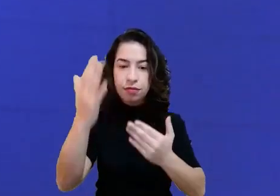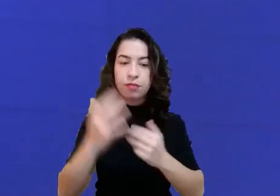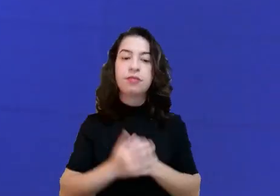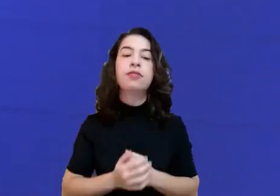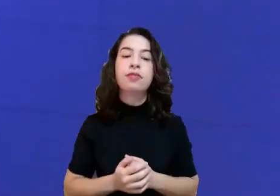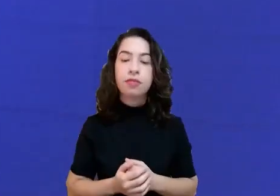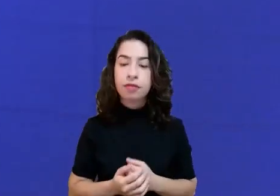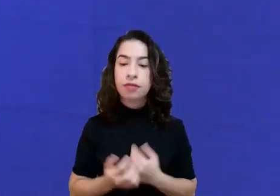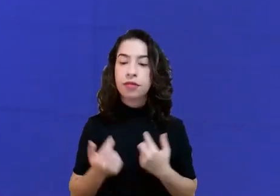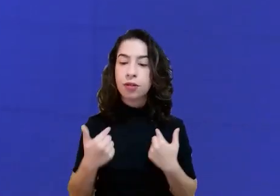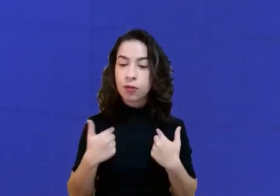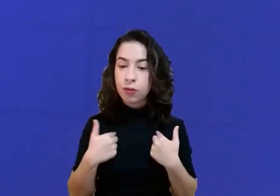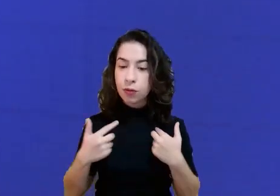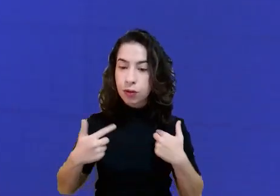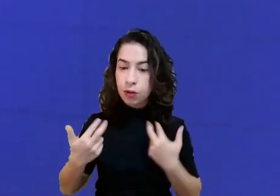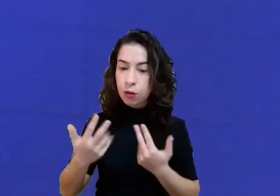as